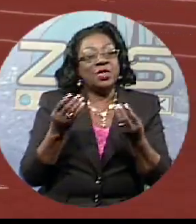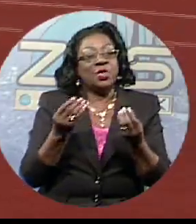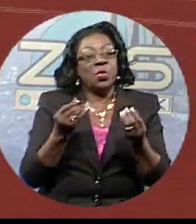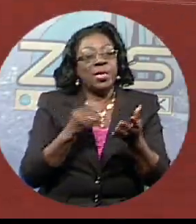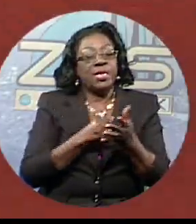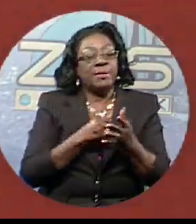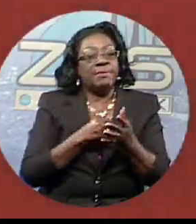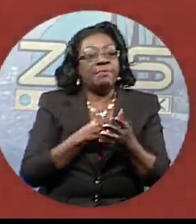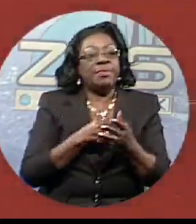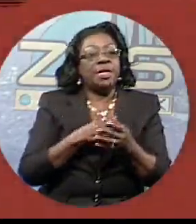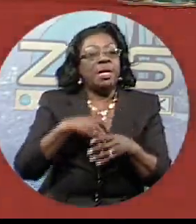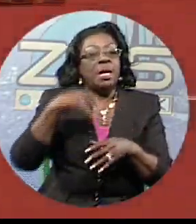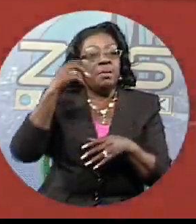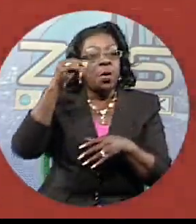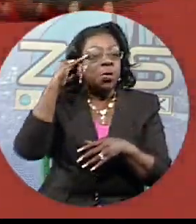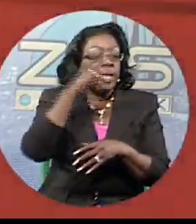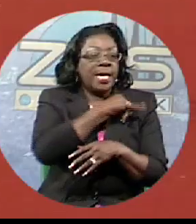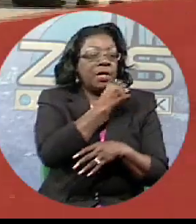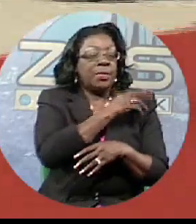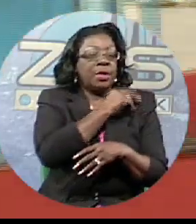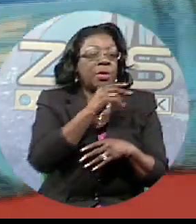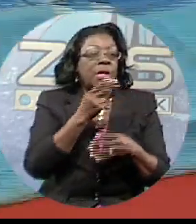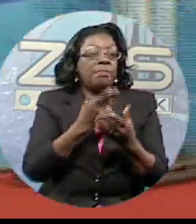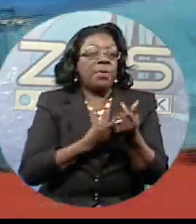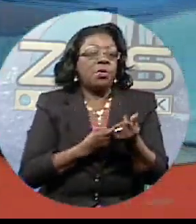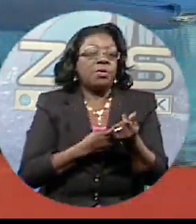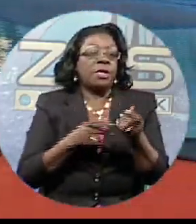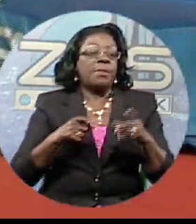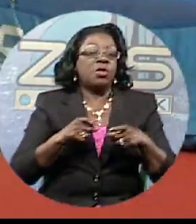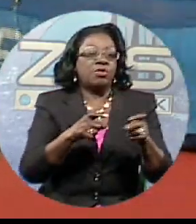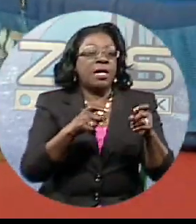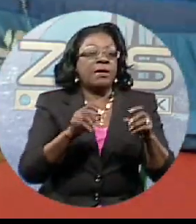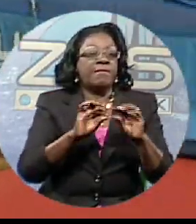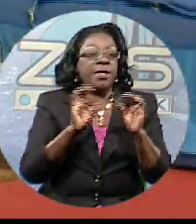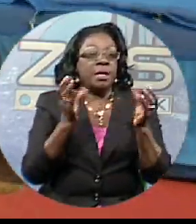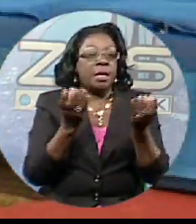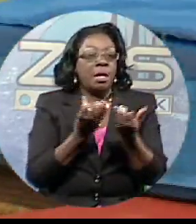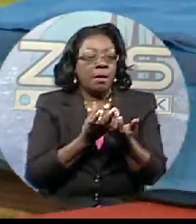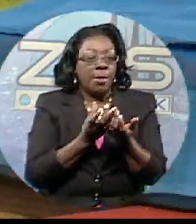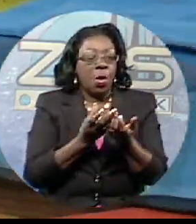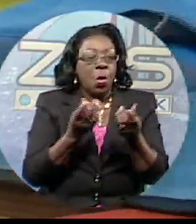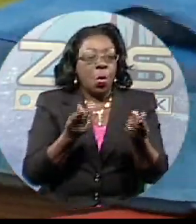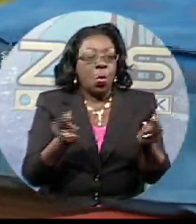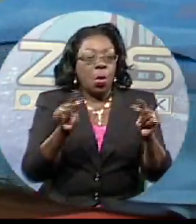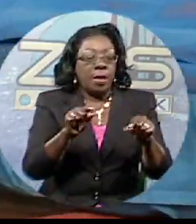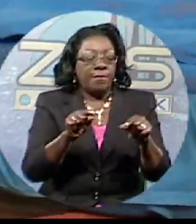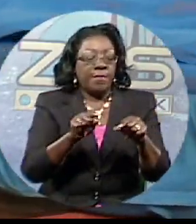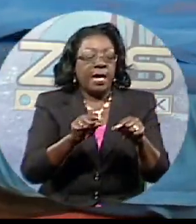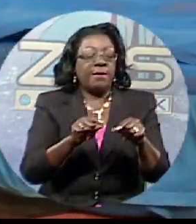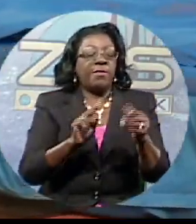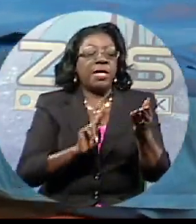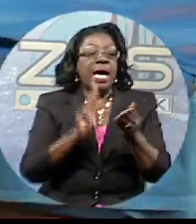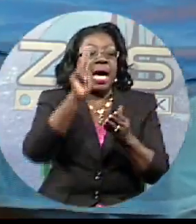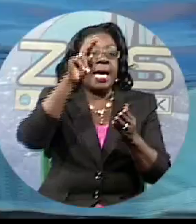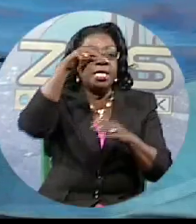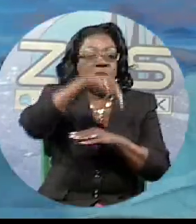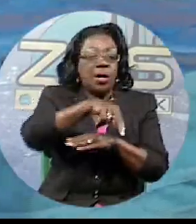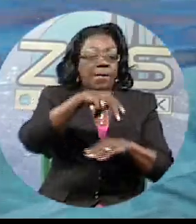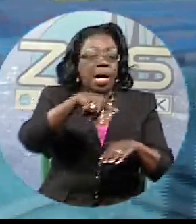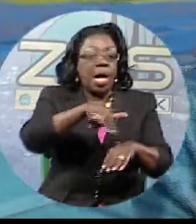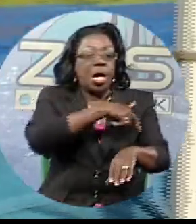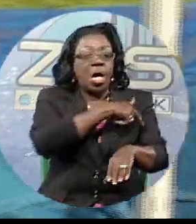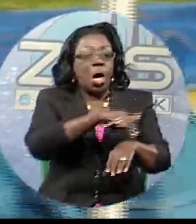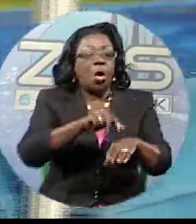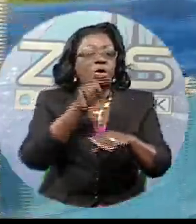Both Ingram and Laquan Nen are members of Leap of Faith Track and Field Club. Nen qualified for 3 meets in the high jump and long jump this